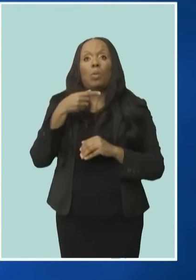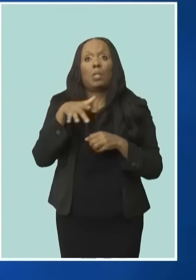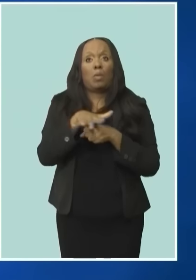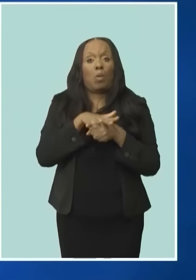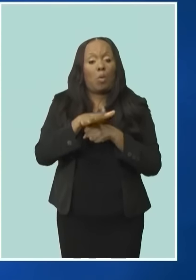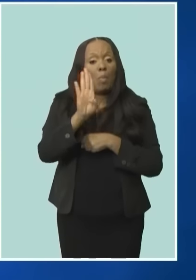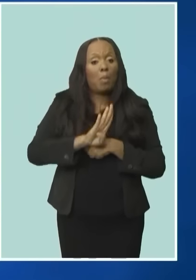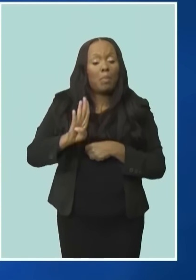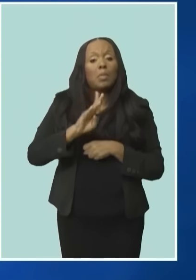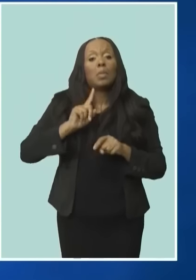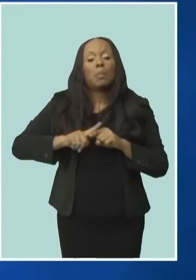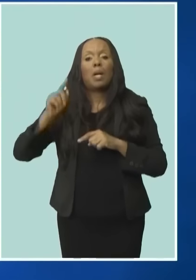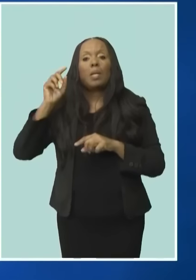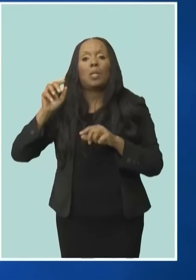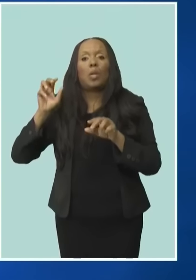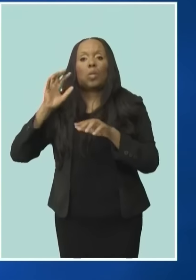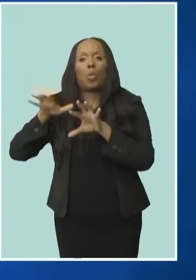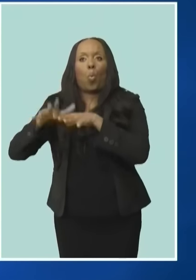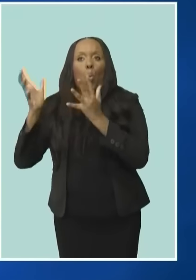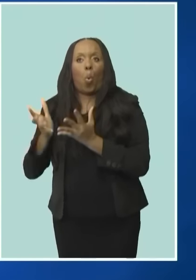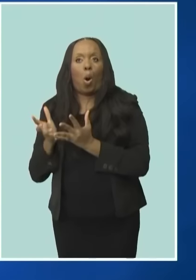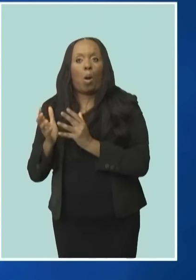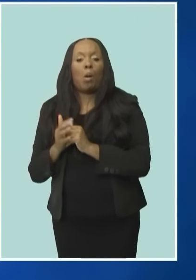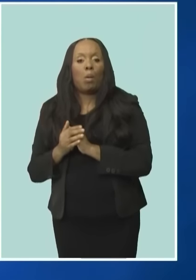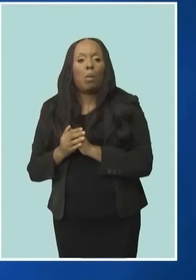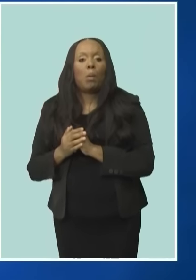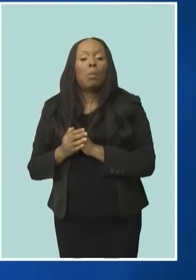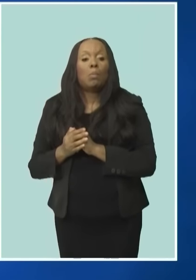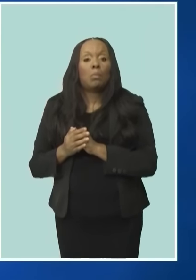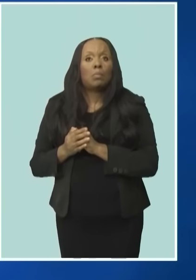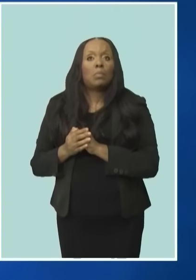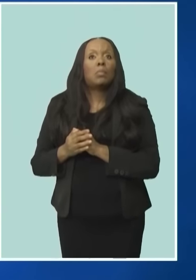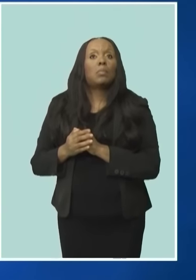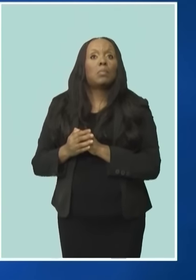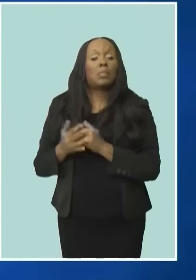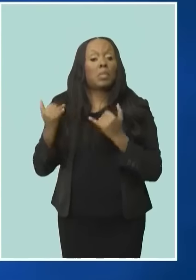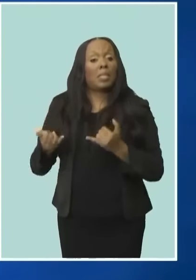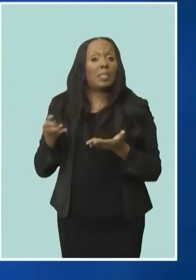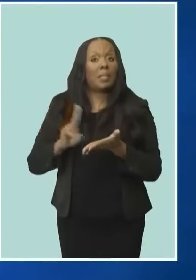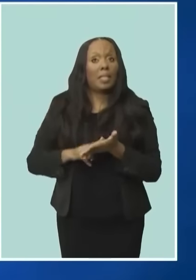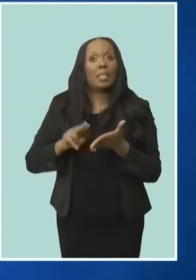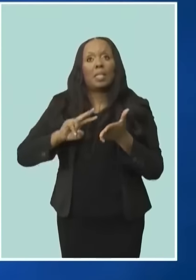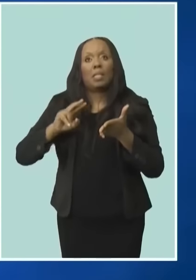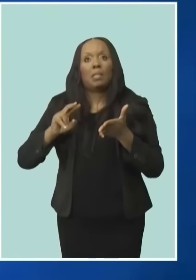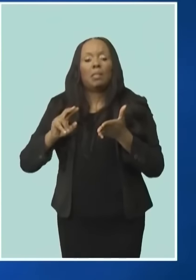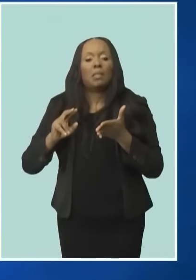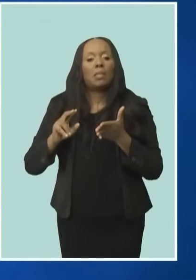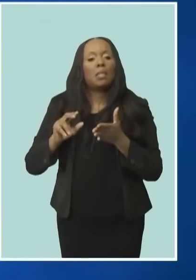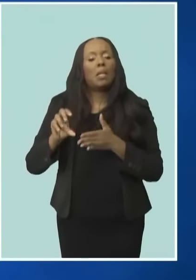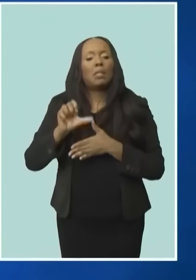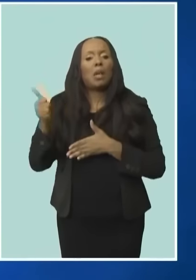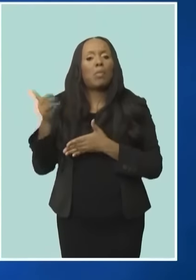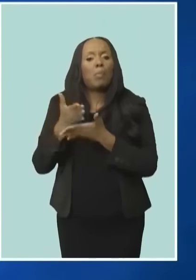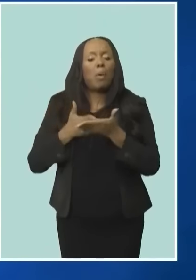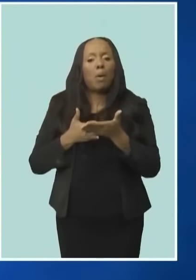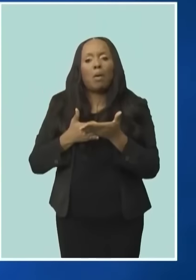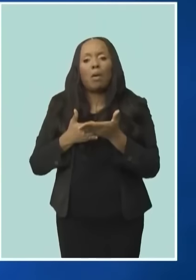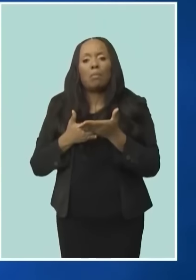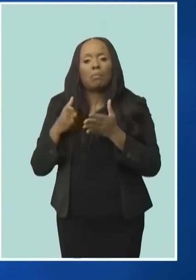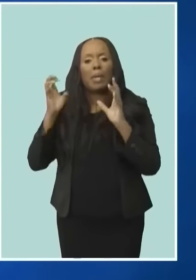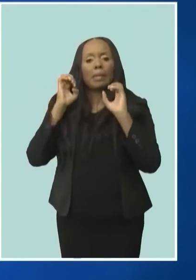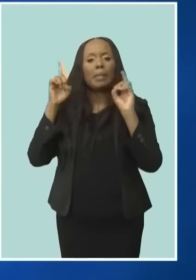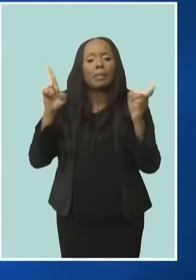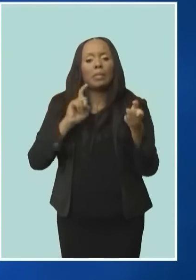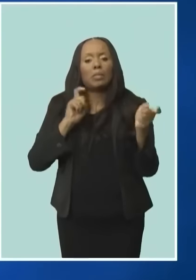Today's MOU signing is among the elements of the transformation of the education system in Barbados. Trevor